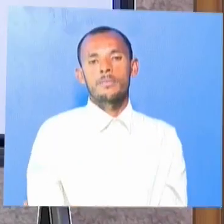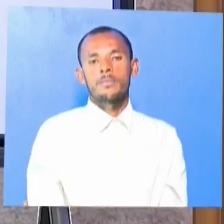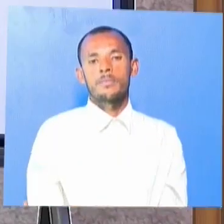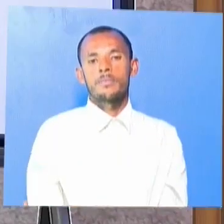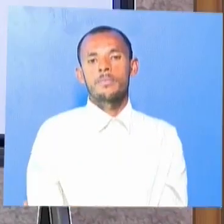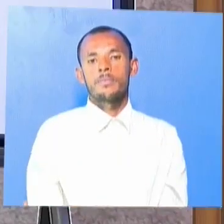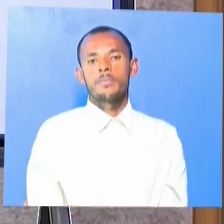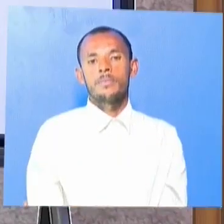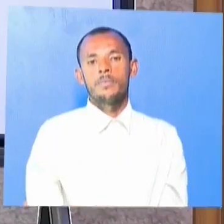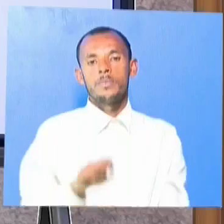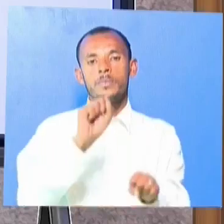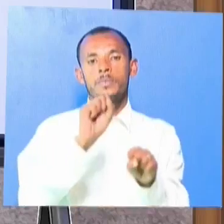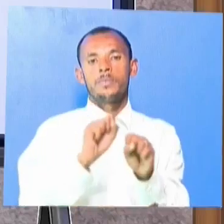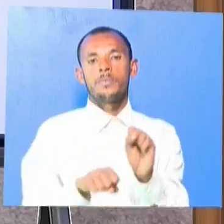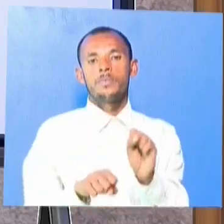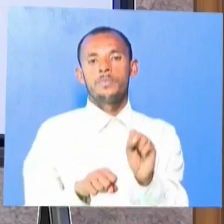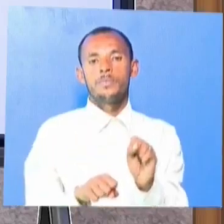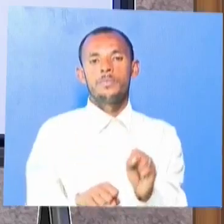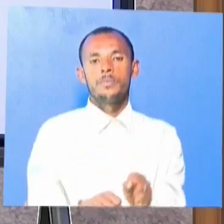So,